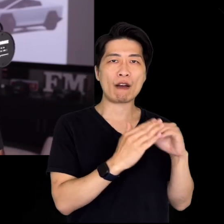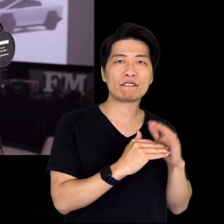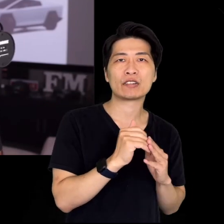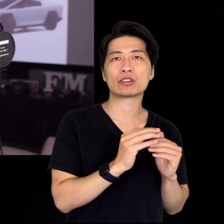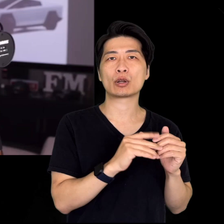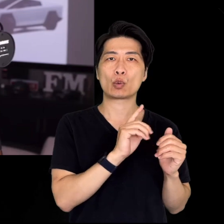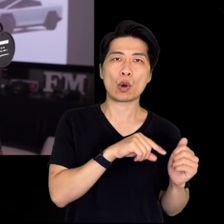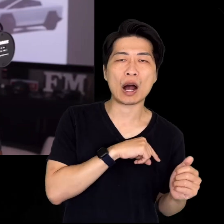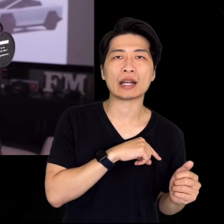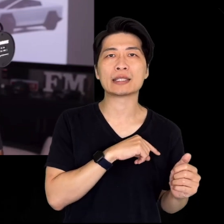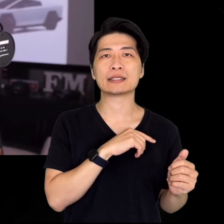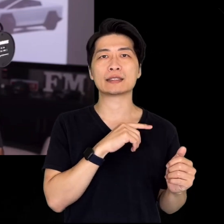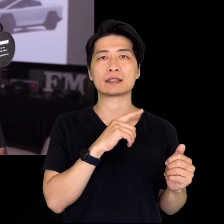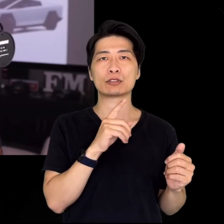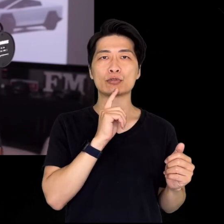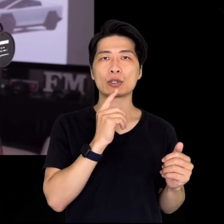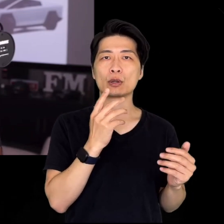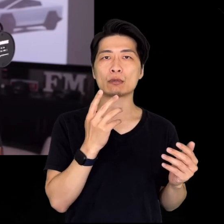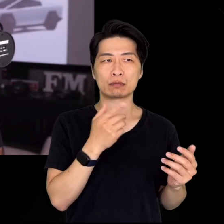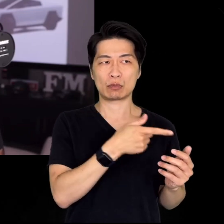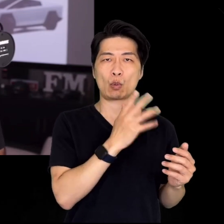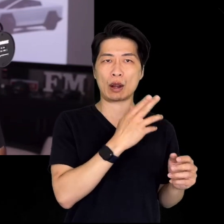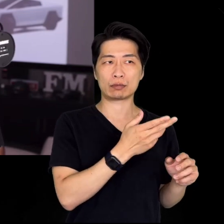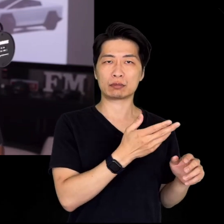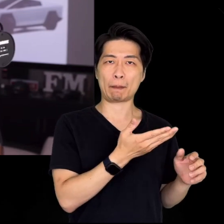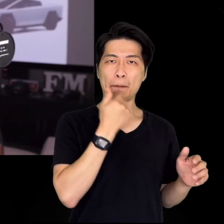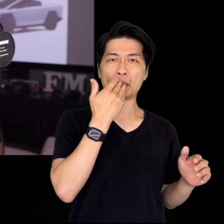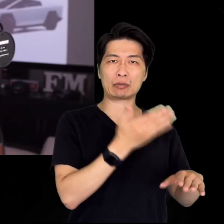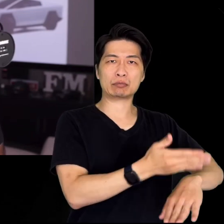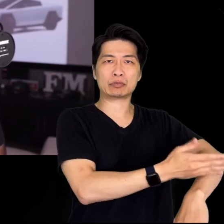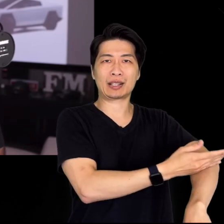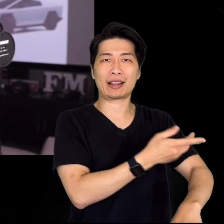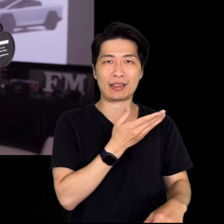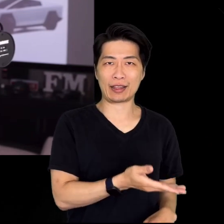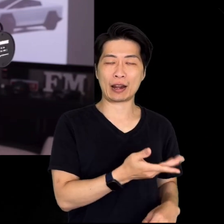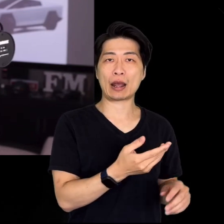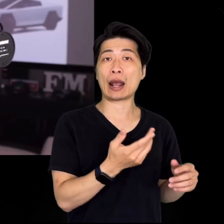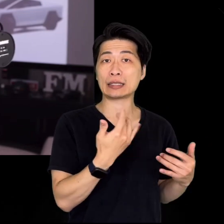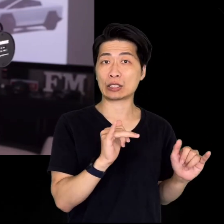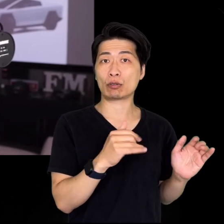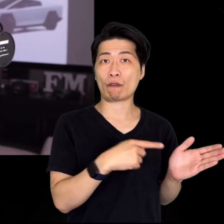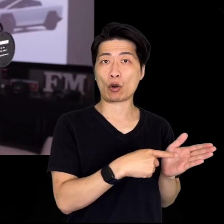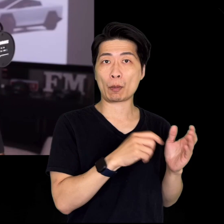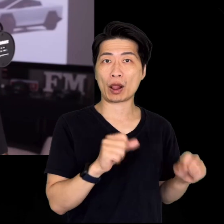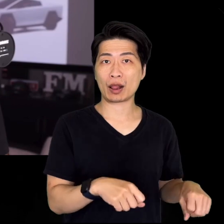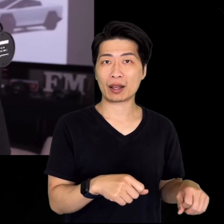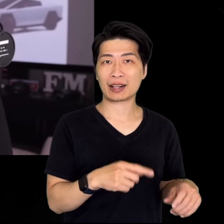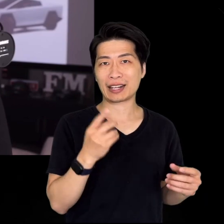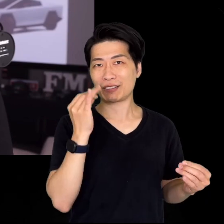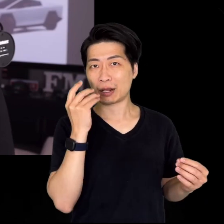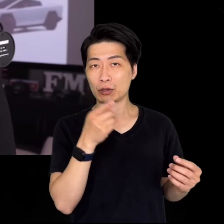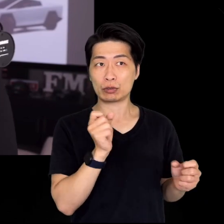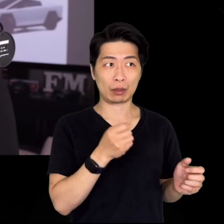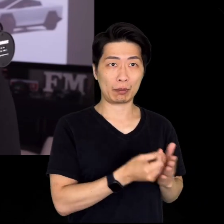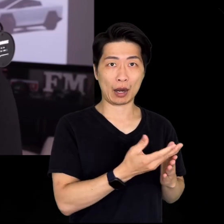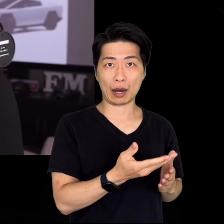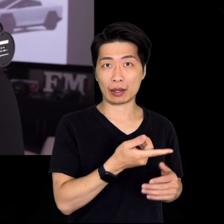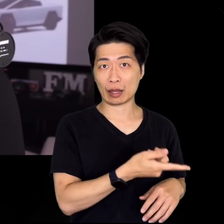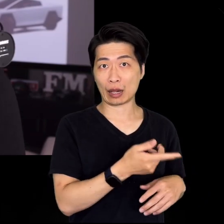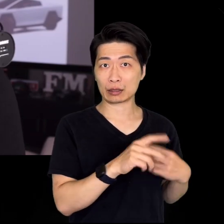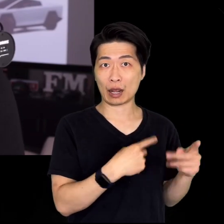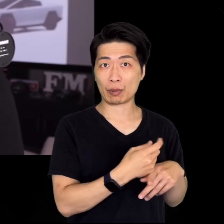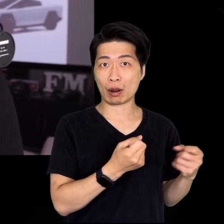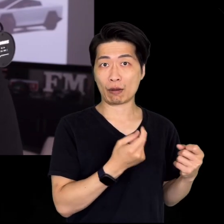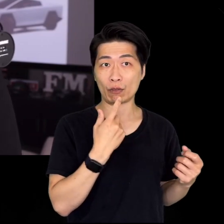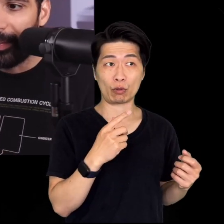creature comforts, quality, that they're really upping their game there, and while making it quite affordable. You know, if you really think about